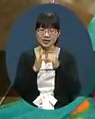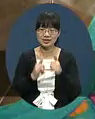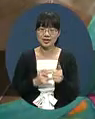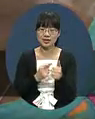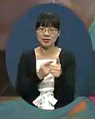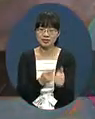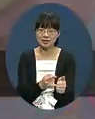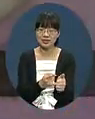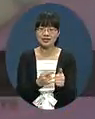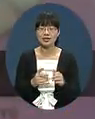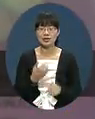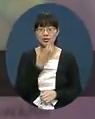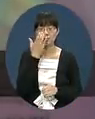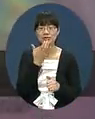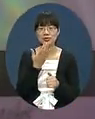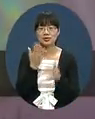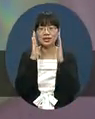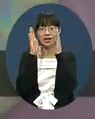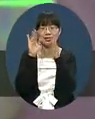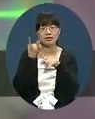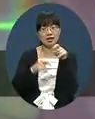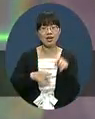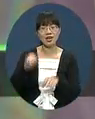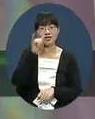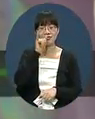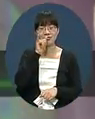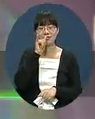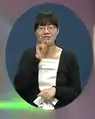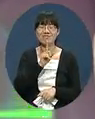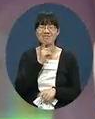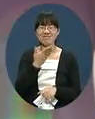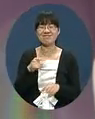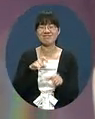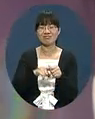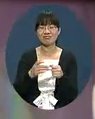a disease or anything, you can still follow your dreams.